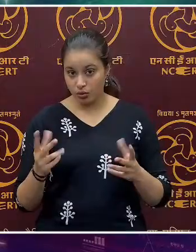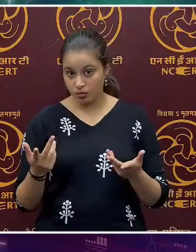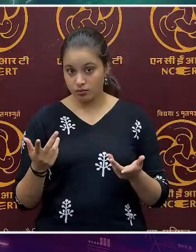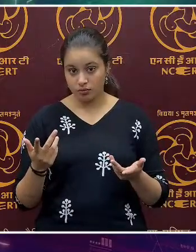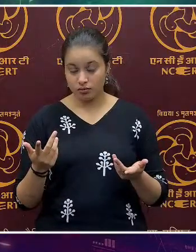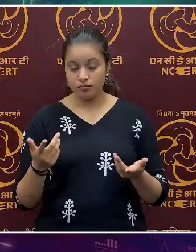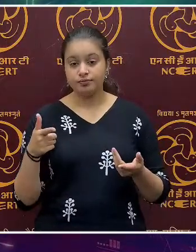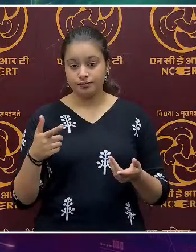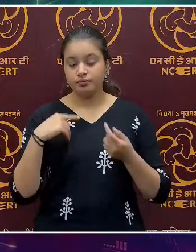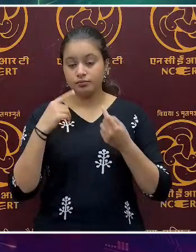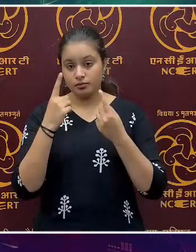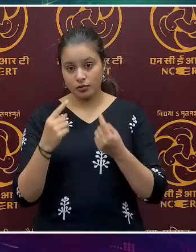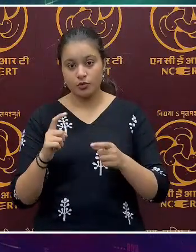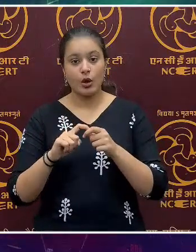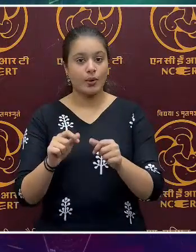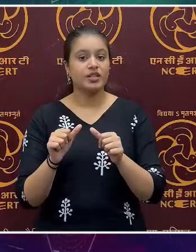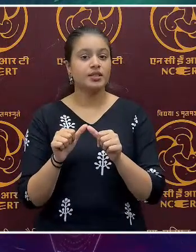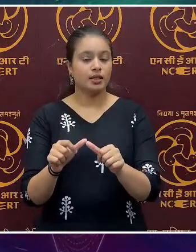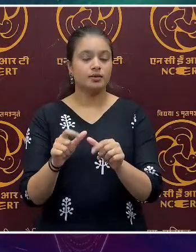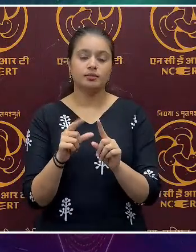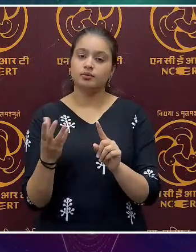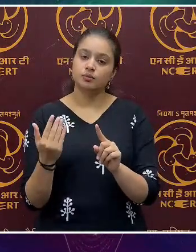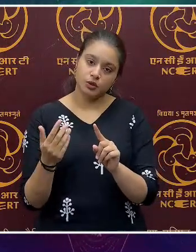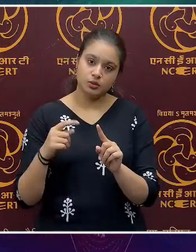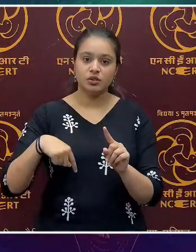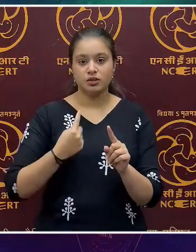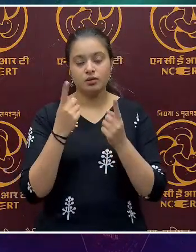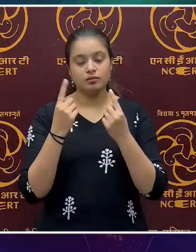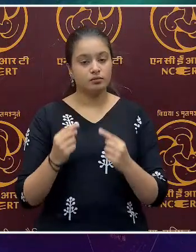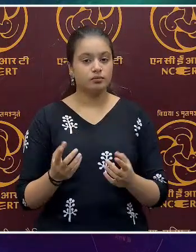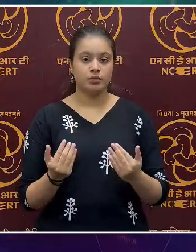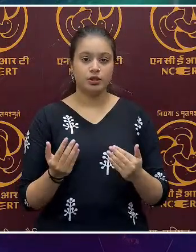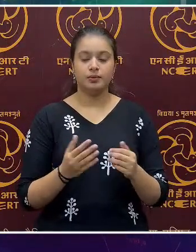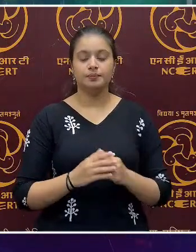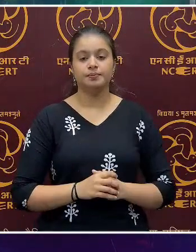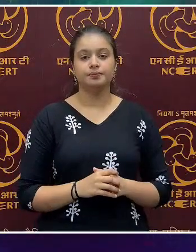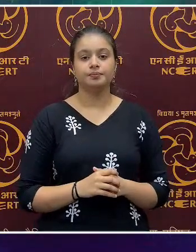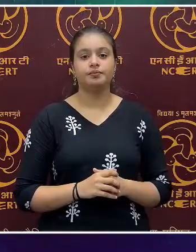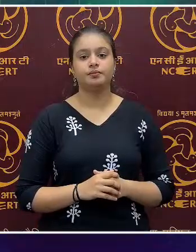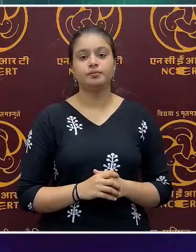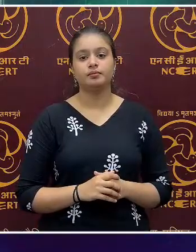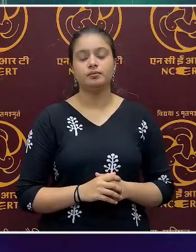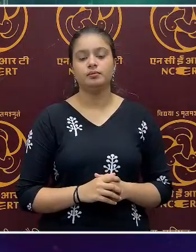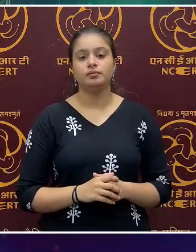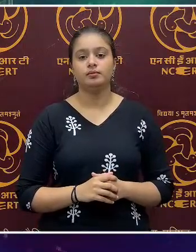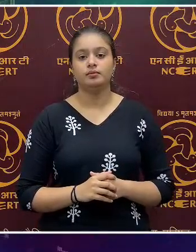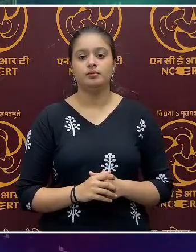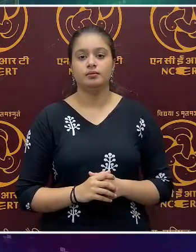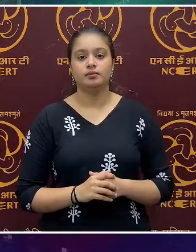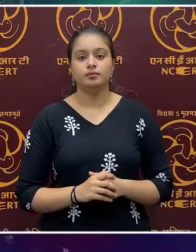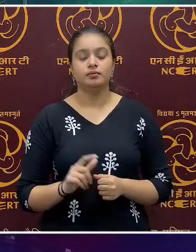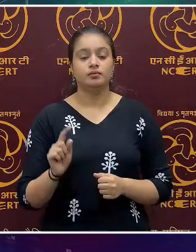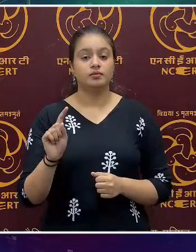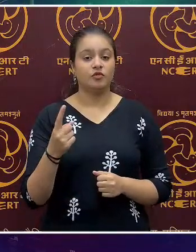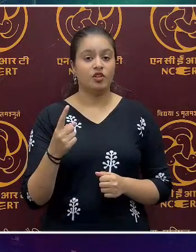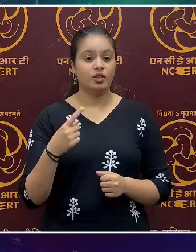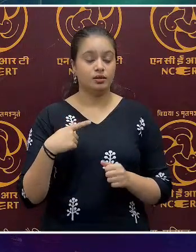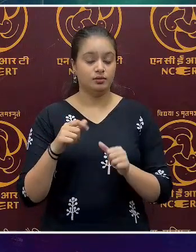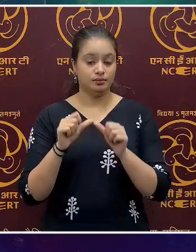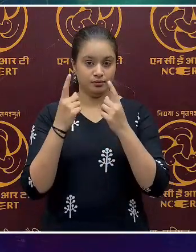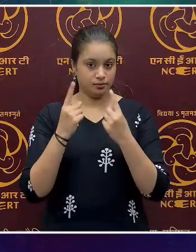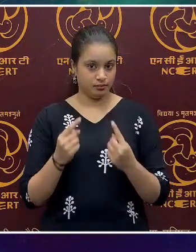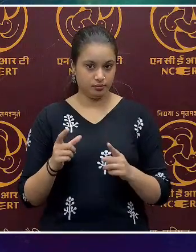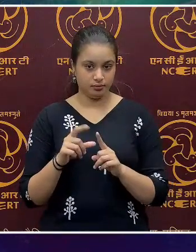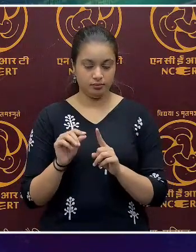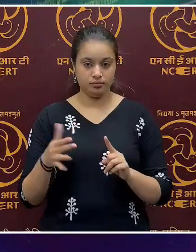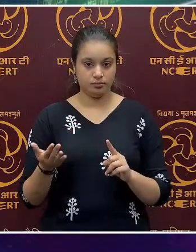not, so he will go with the simulation self-assessment part also. Okay. So for self-assessment,